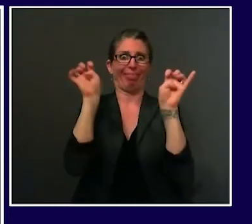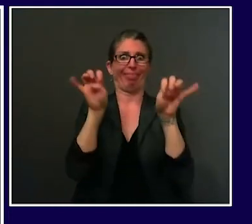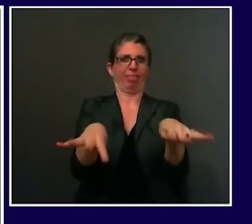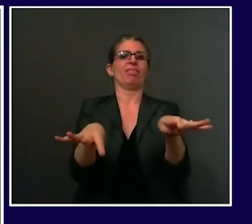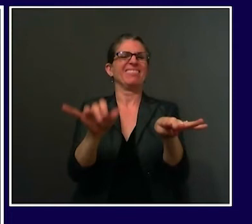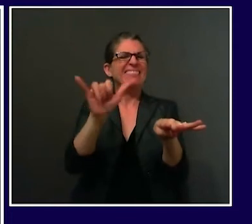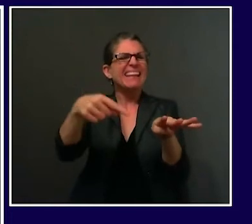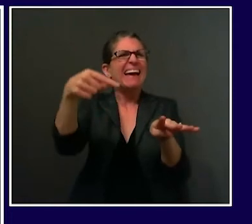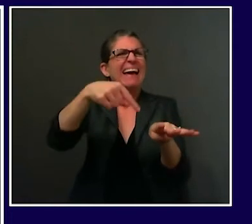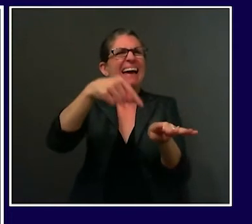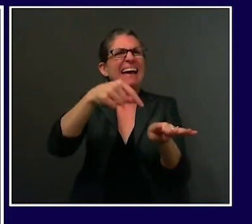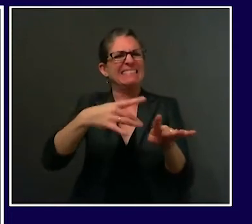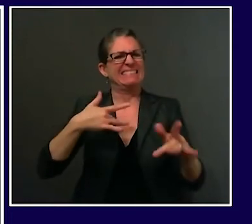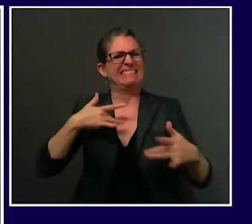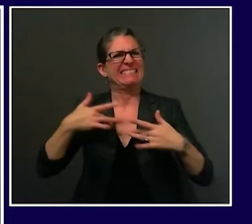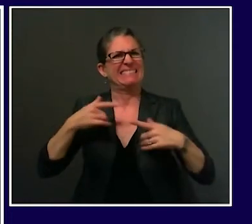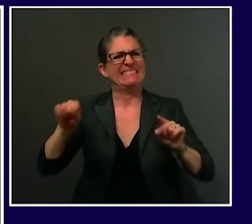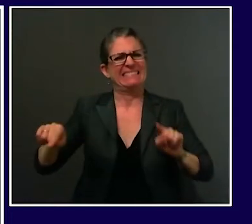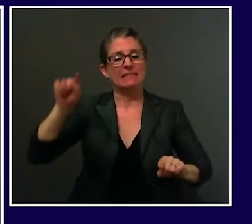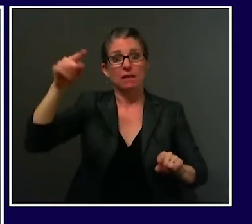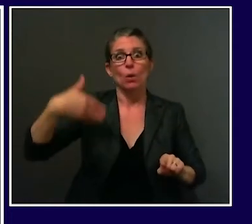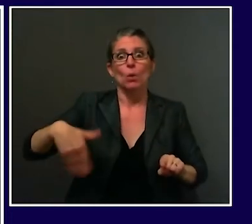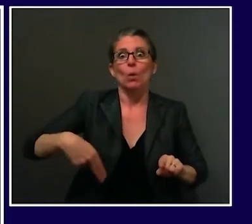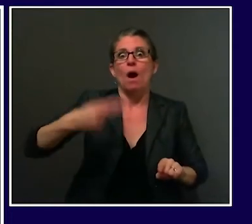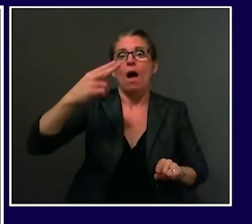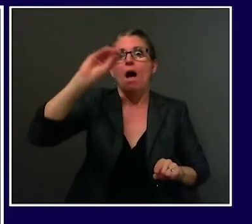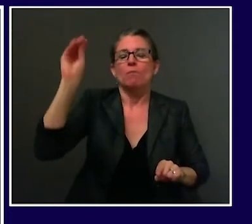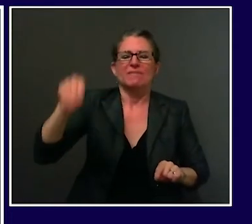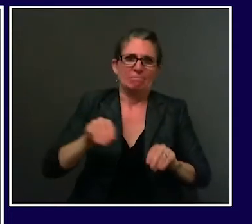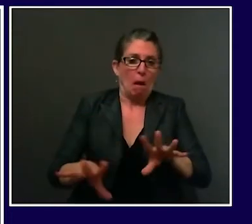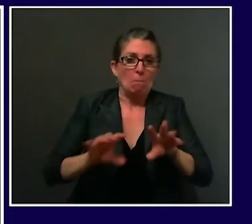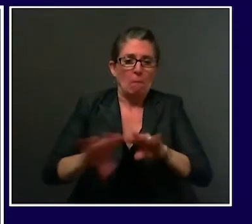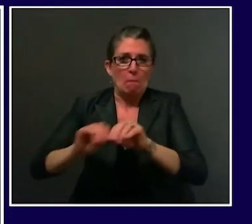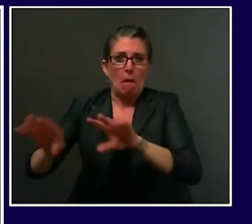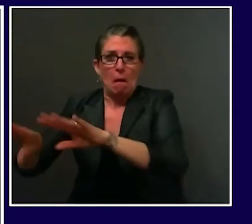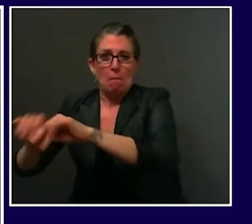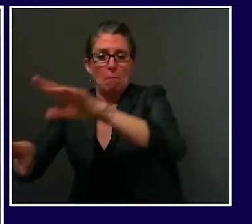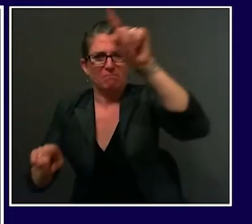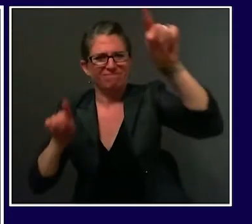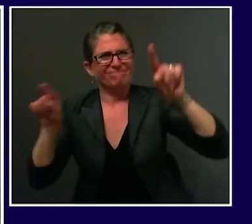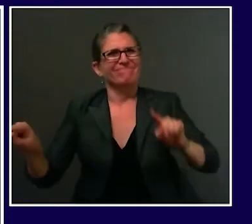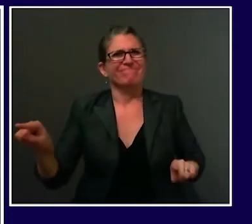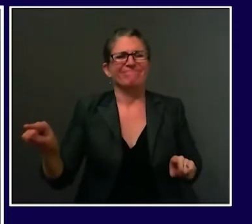see of community transmission across the county.